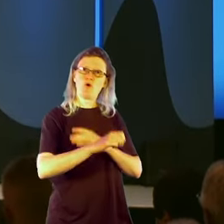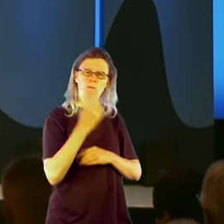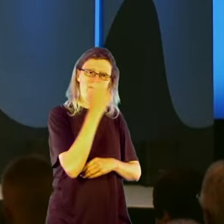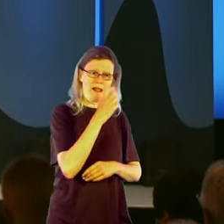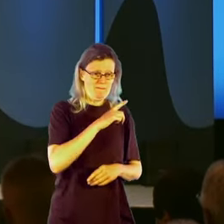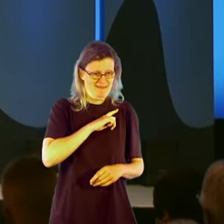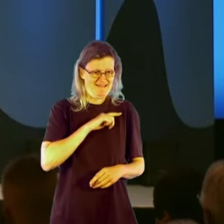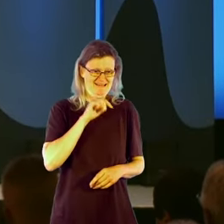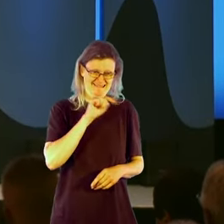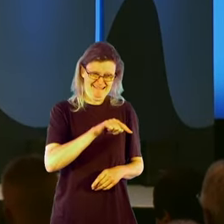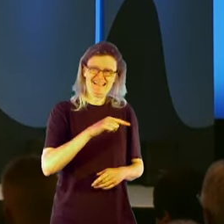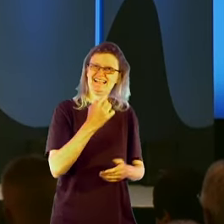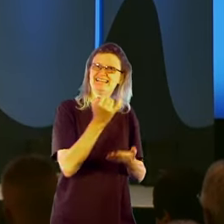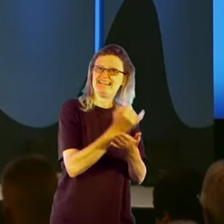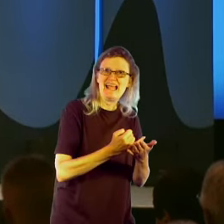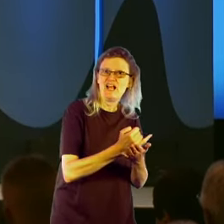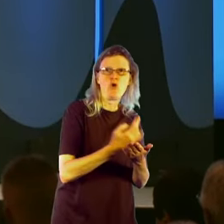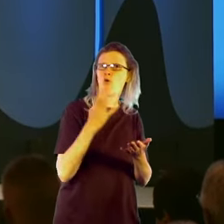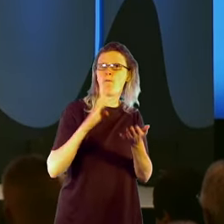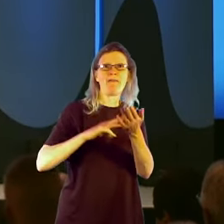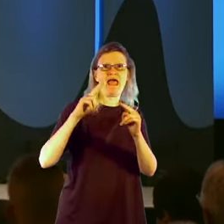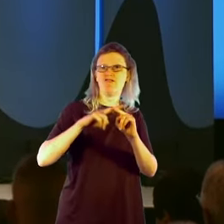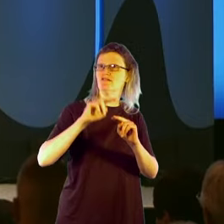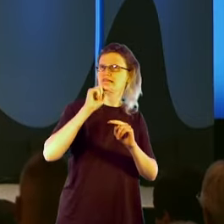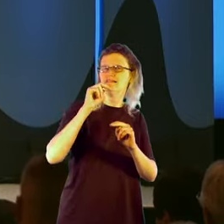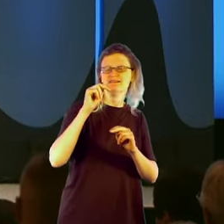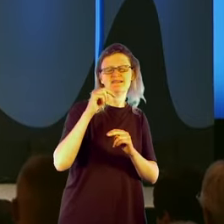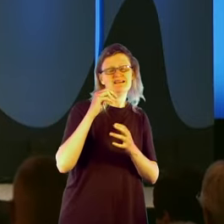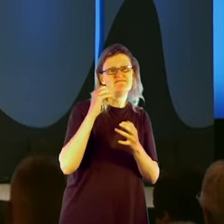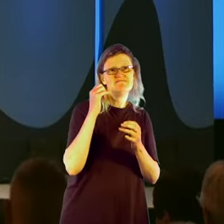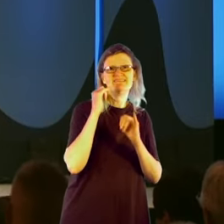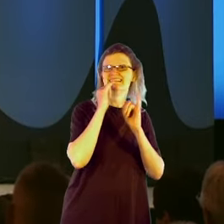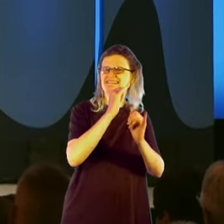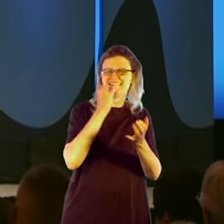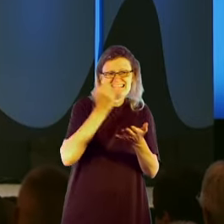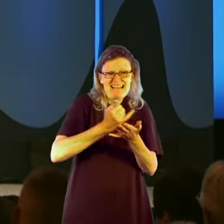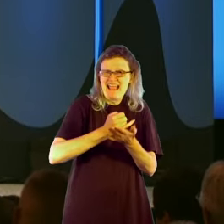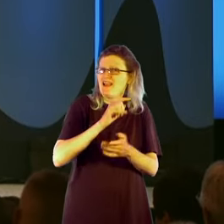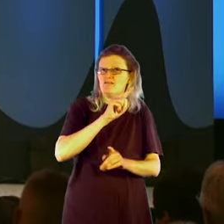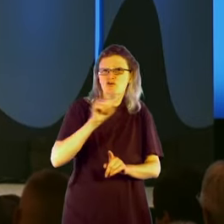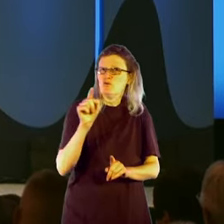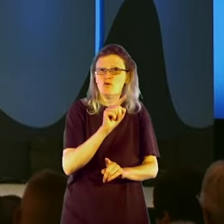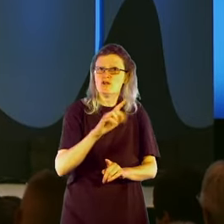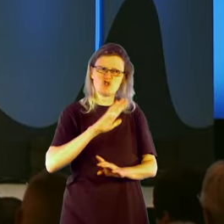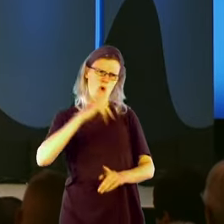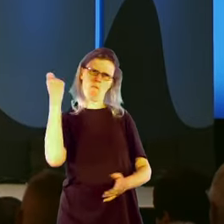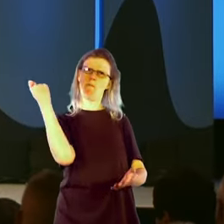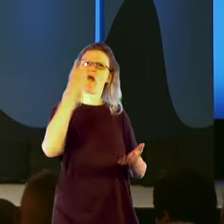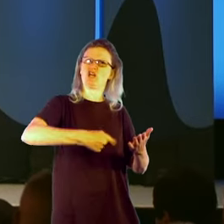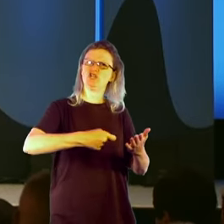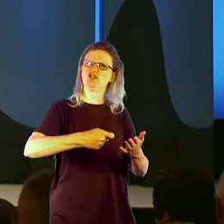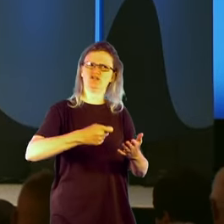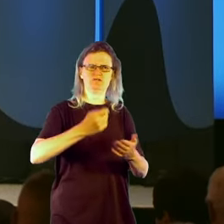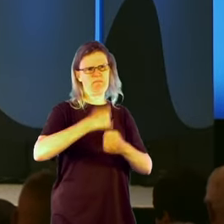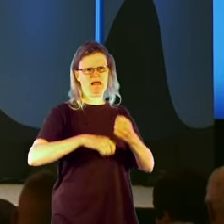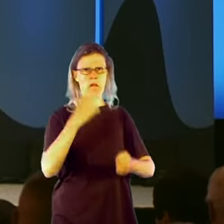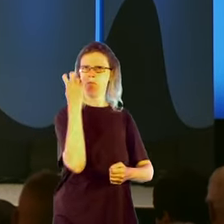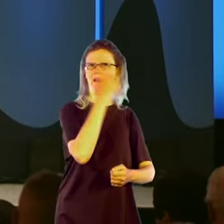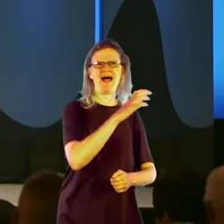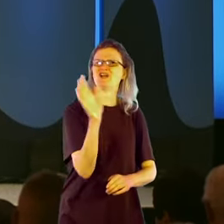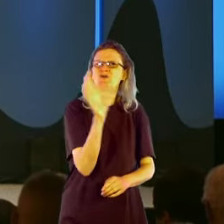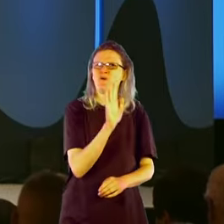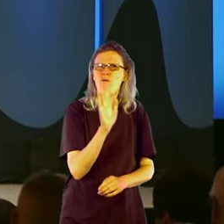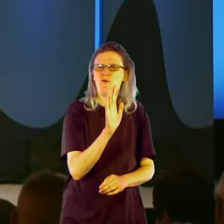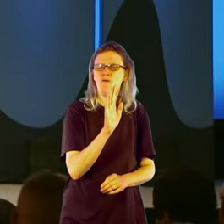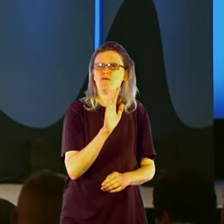what this is about. It's not a punishment for a specific sin at that point. It's living in